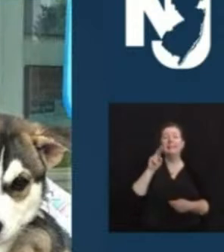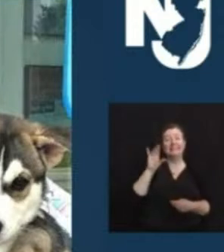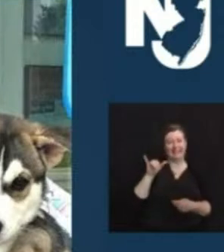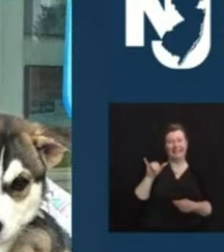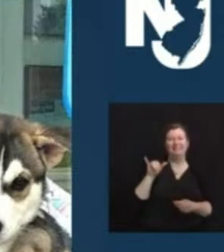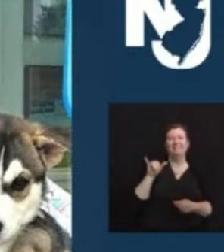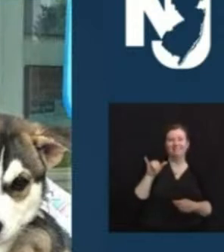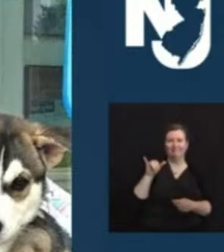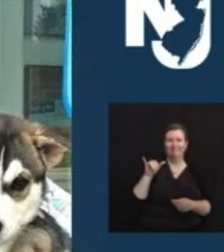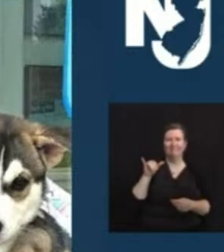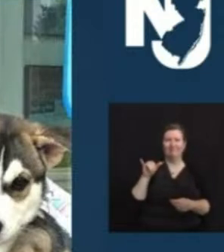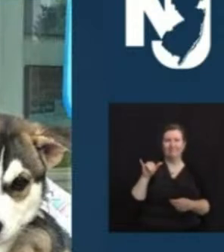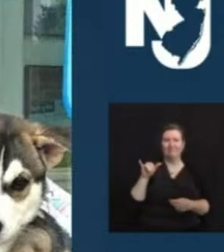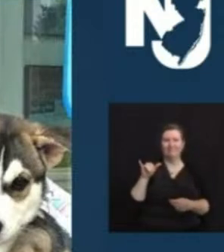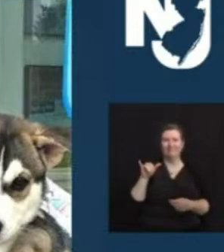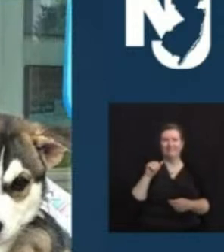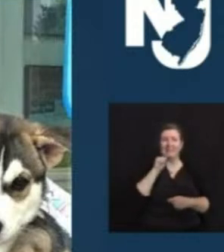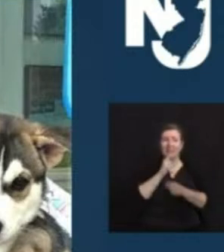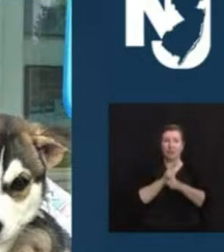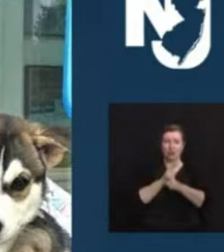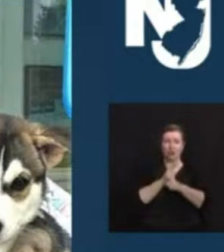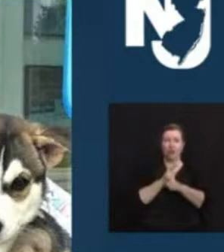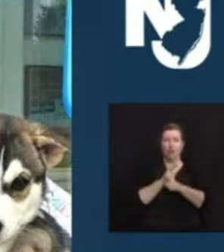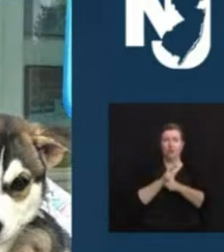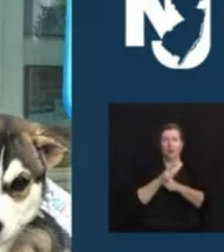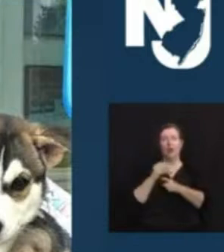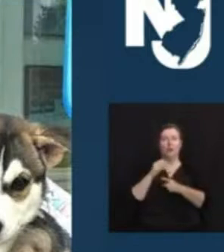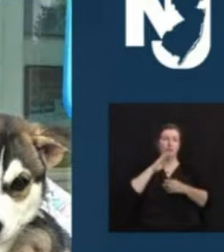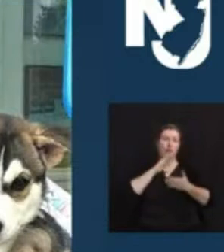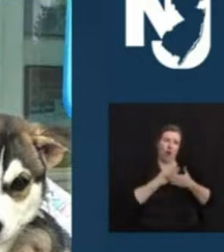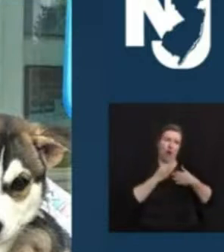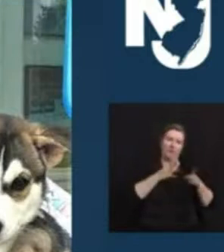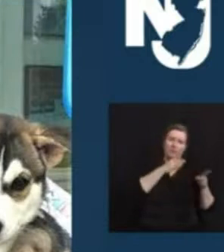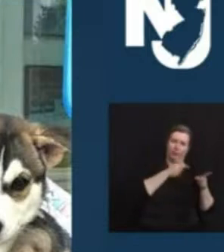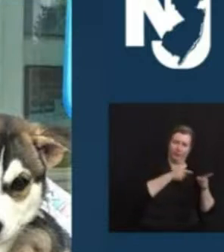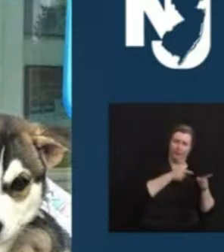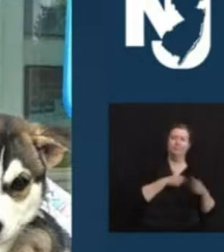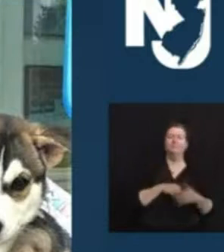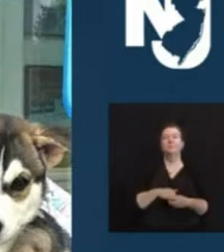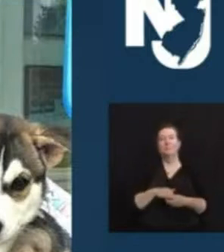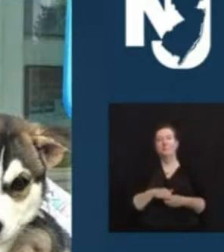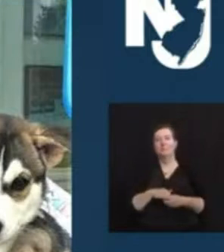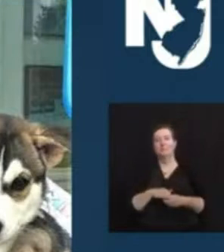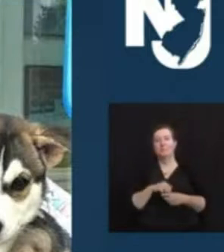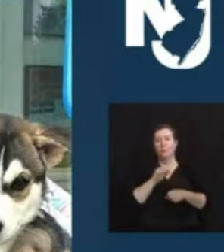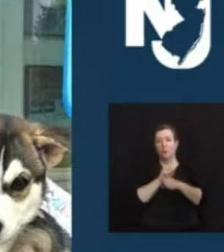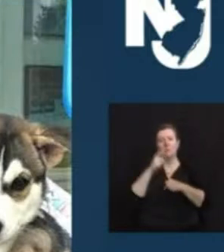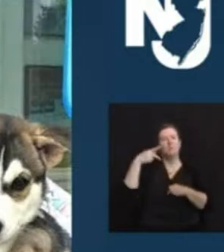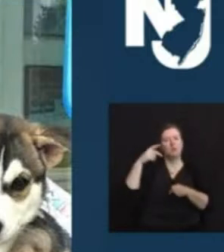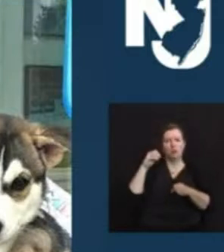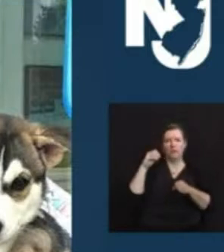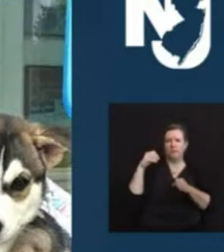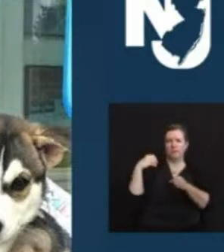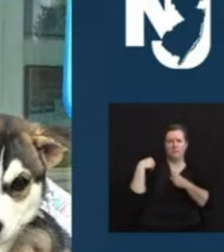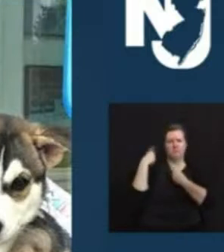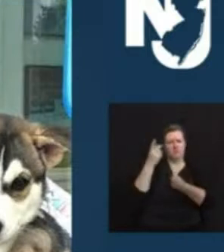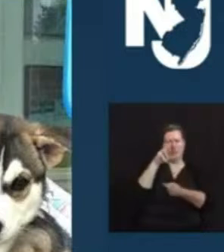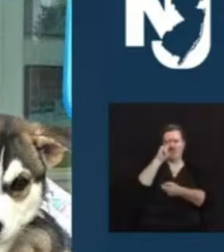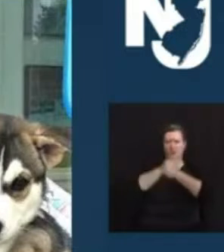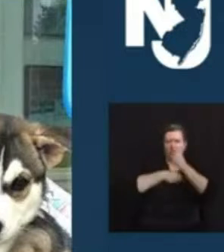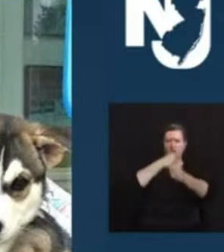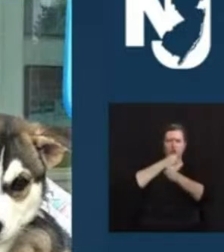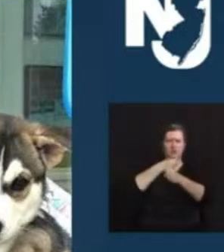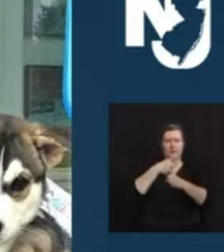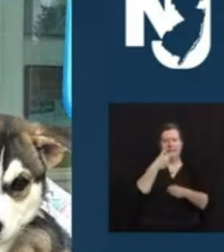worker in Glen Rock for 30 plus years. And when the town heard about the loss of her sister and